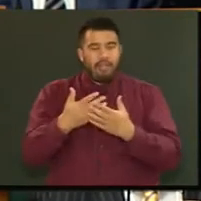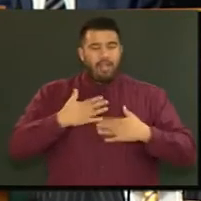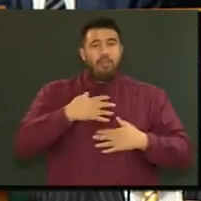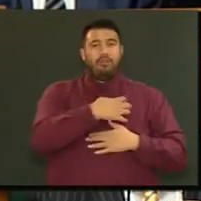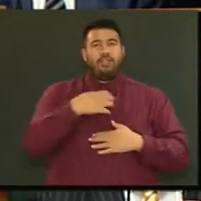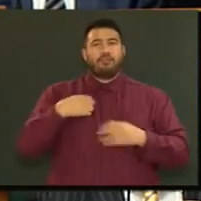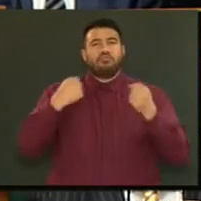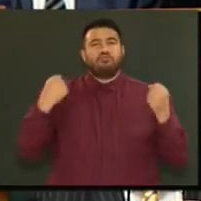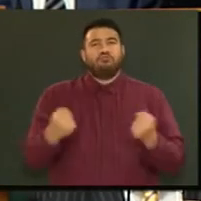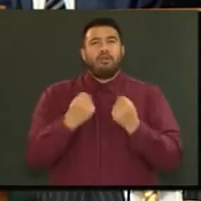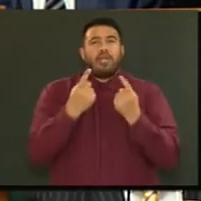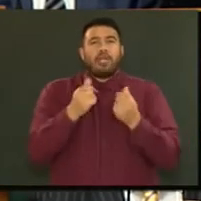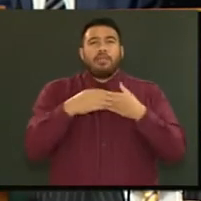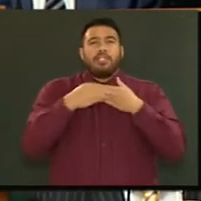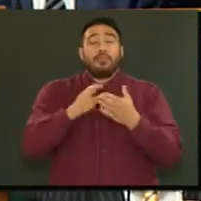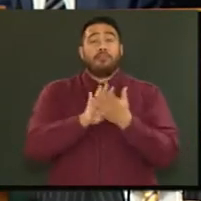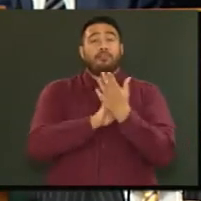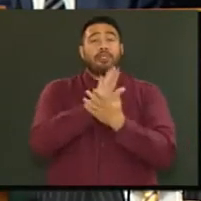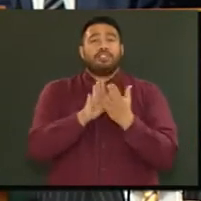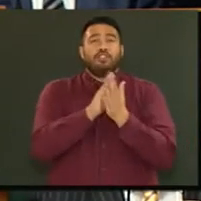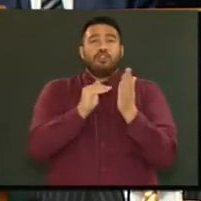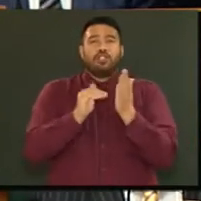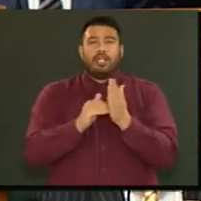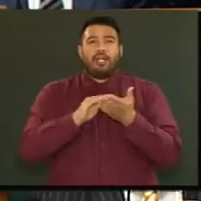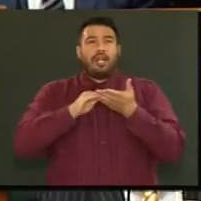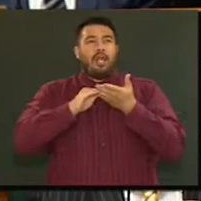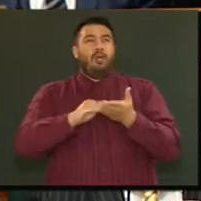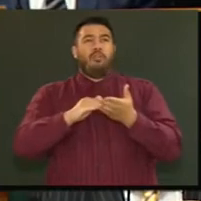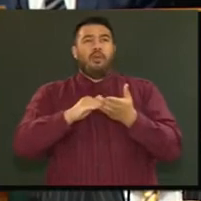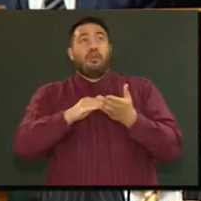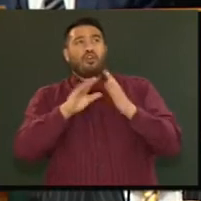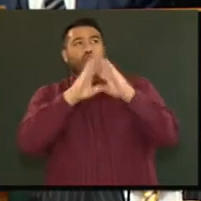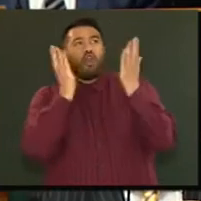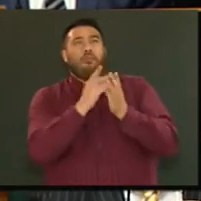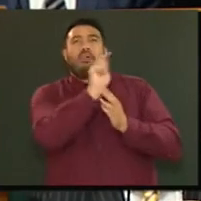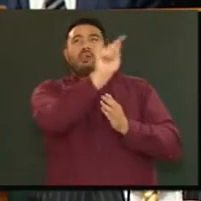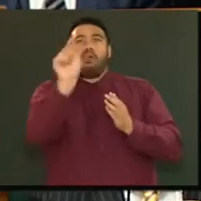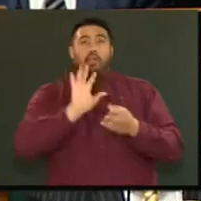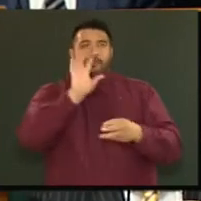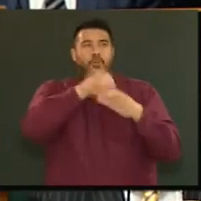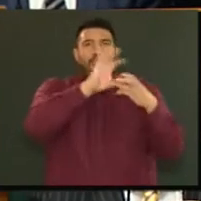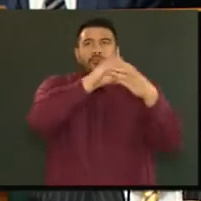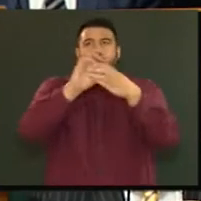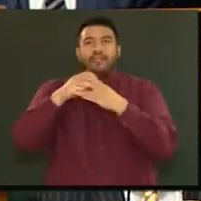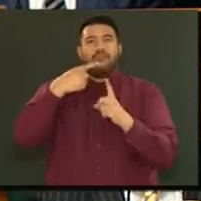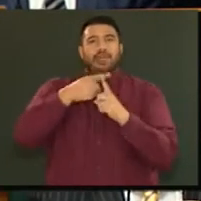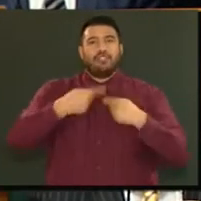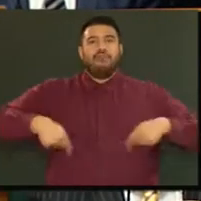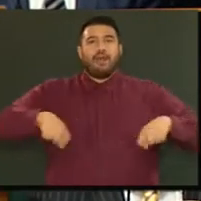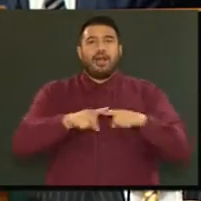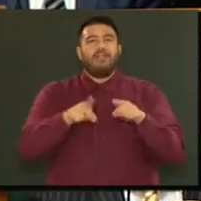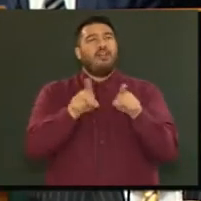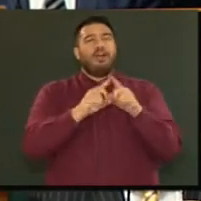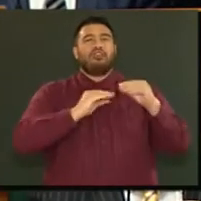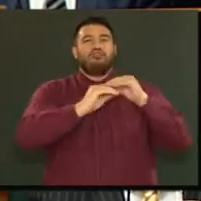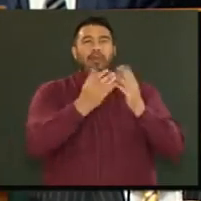leadership, New Zealand is shaping globalisation to its advantage. We've embraced increased trade,